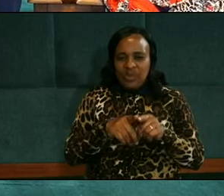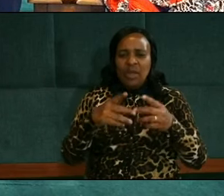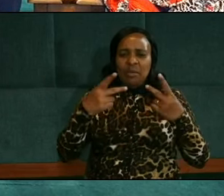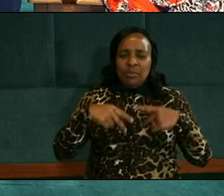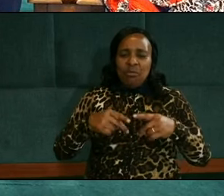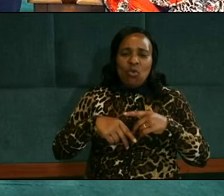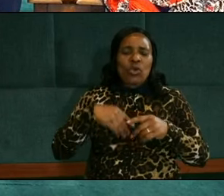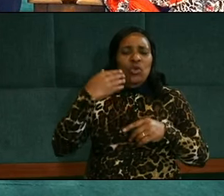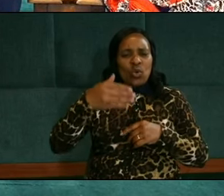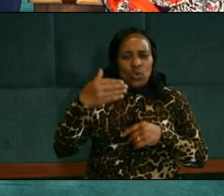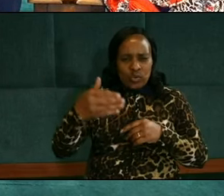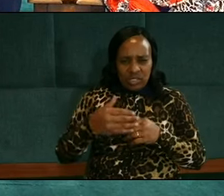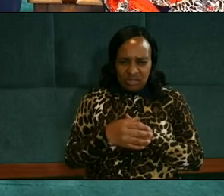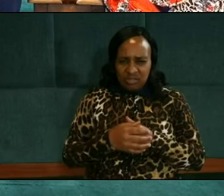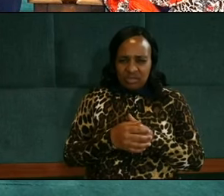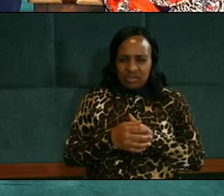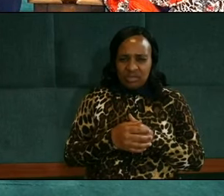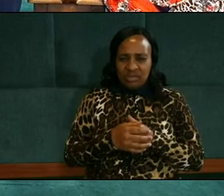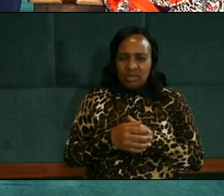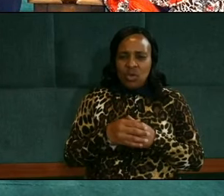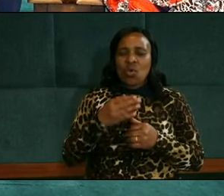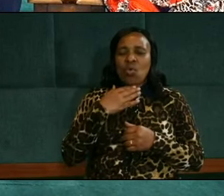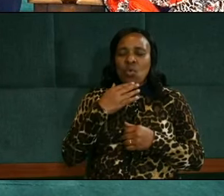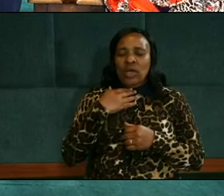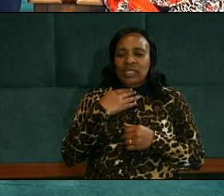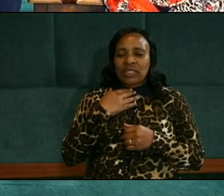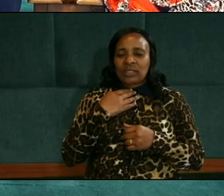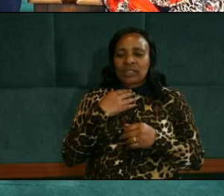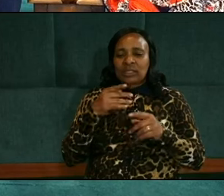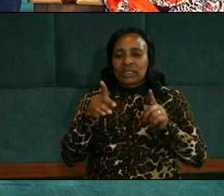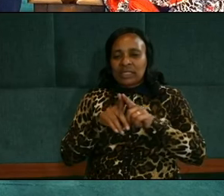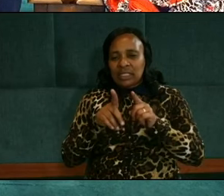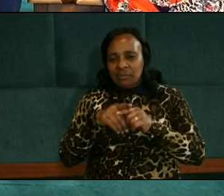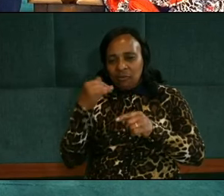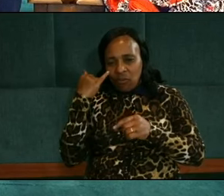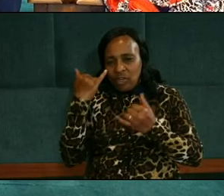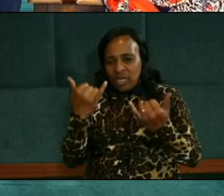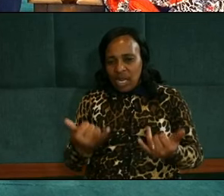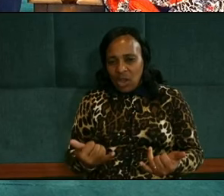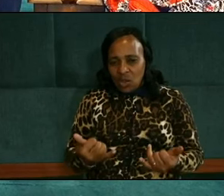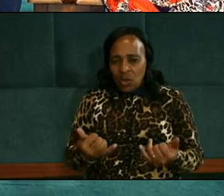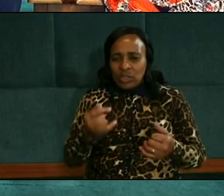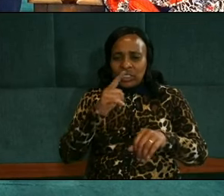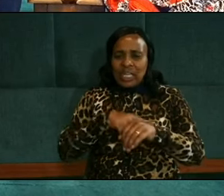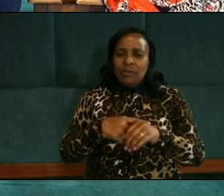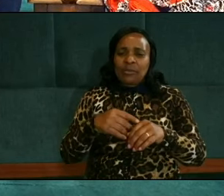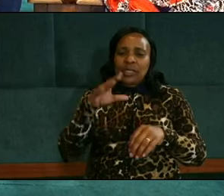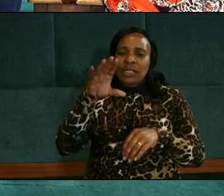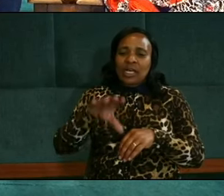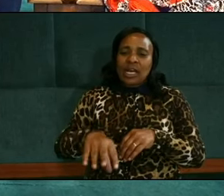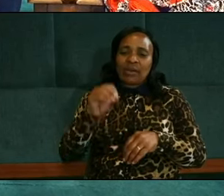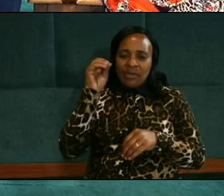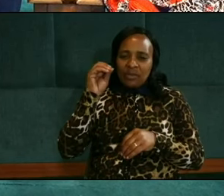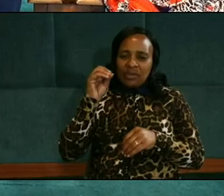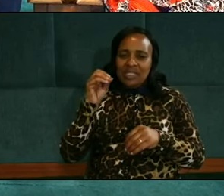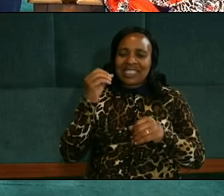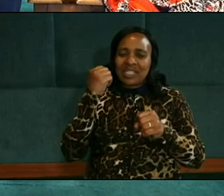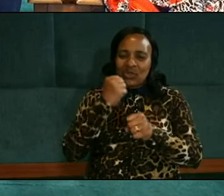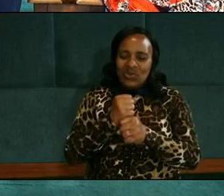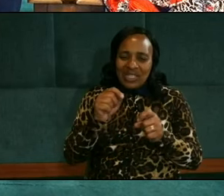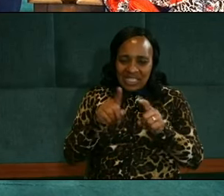people will obviously also want that phone now. Mm. And when they get it, they'll be doing the same thing as you